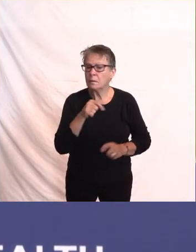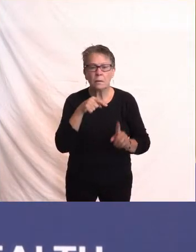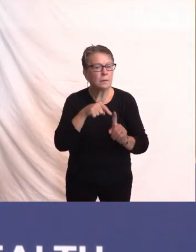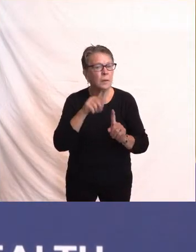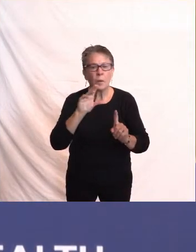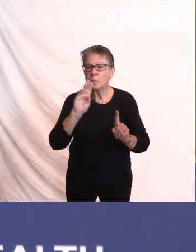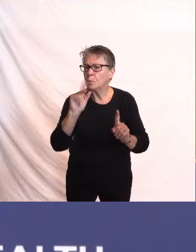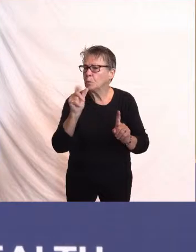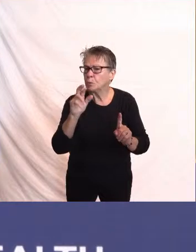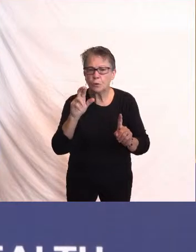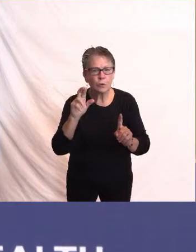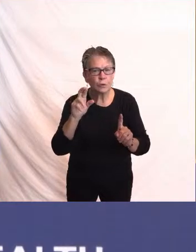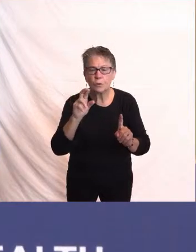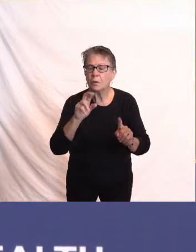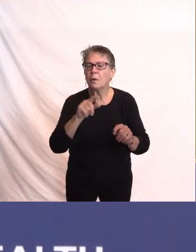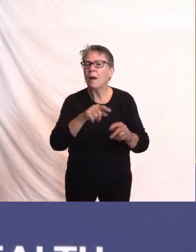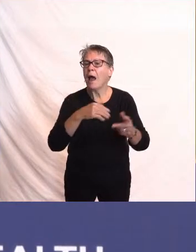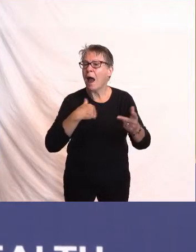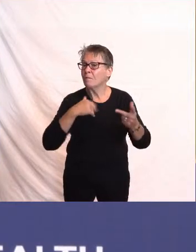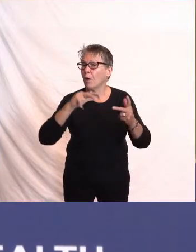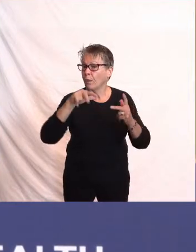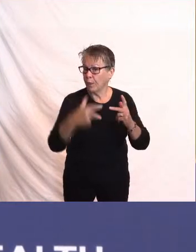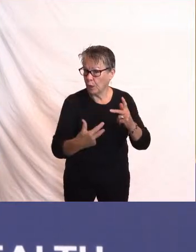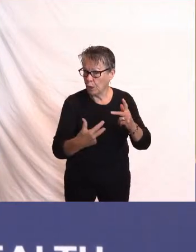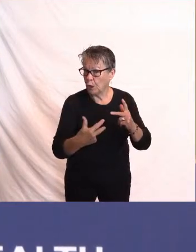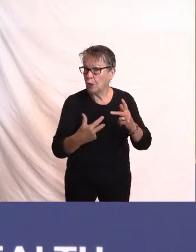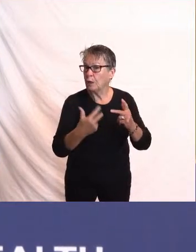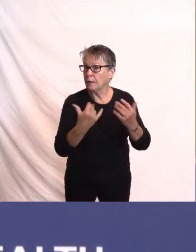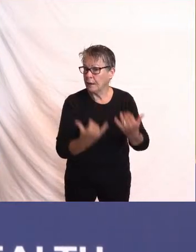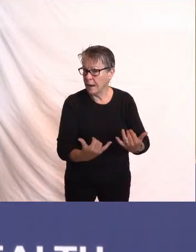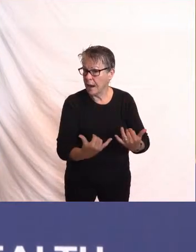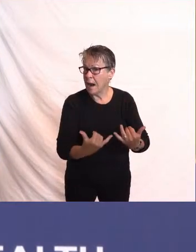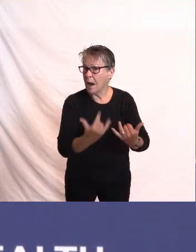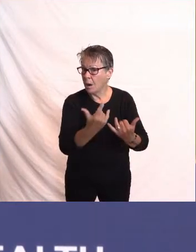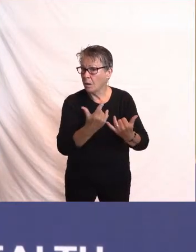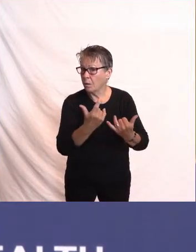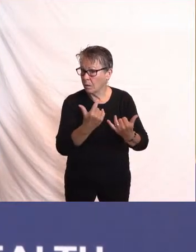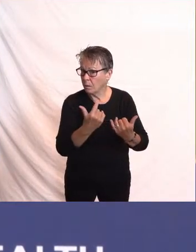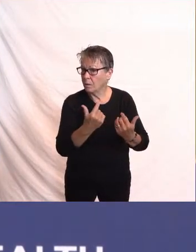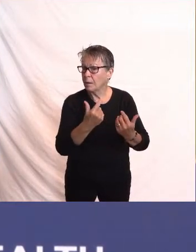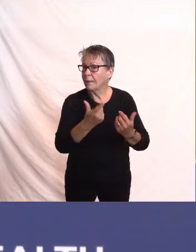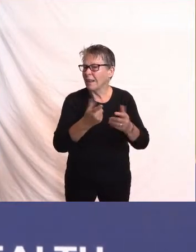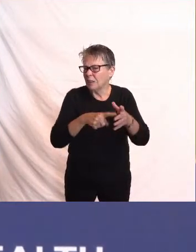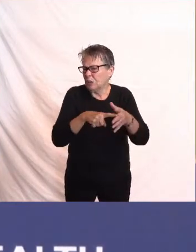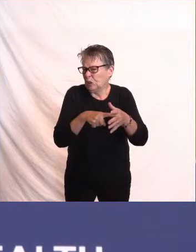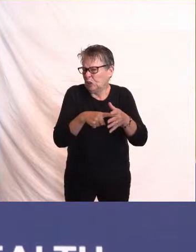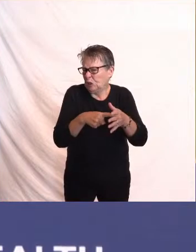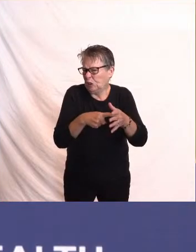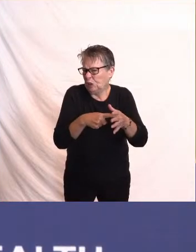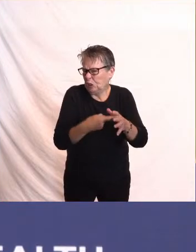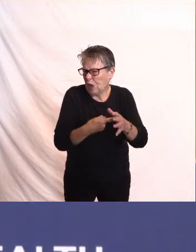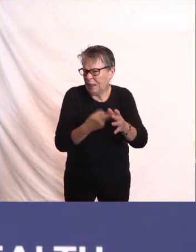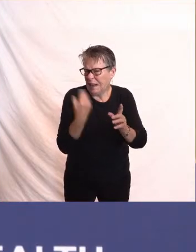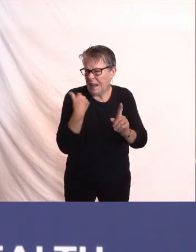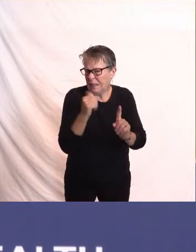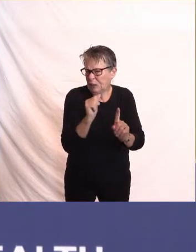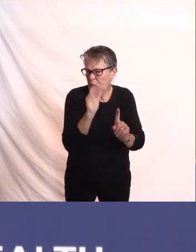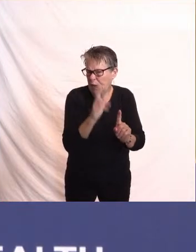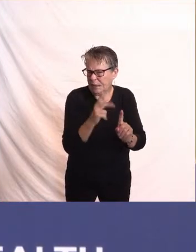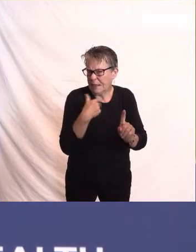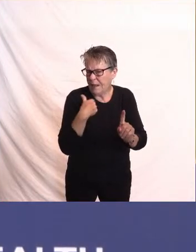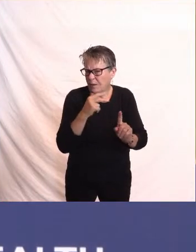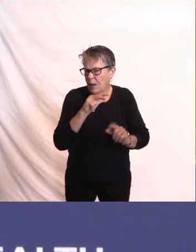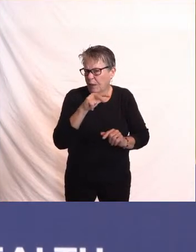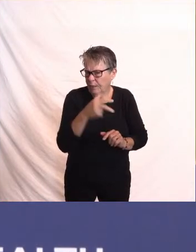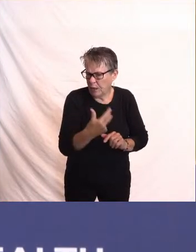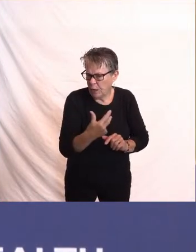think, mid-August, and that is for folks with chronic medical conditions.